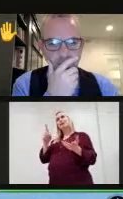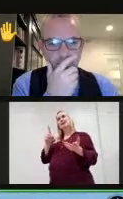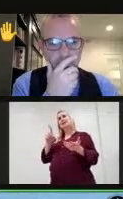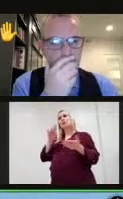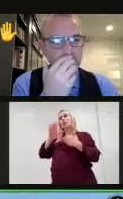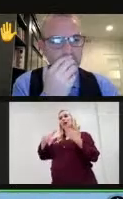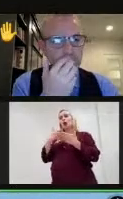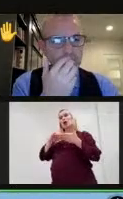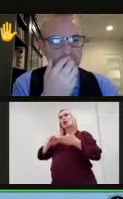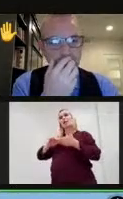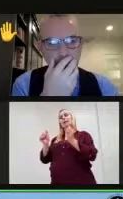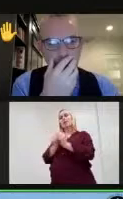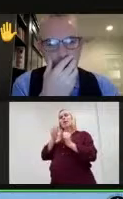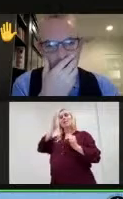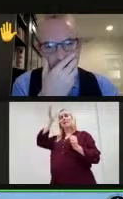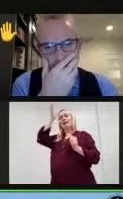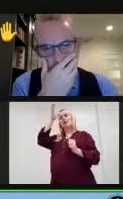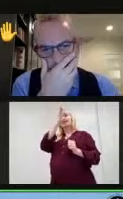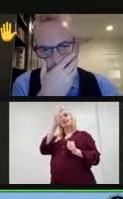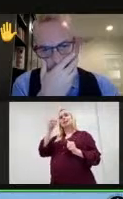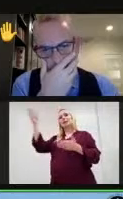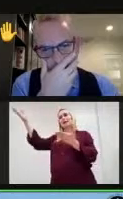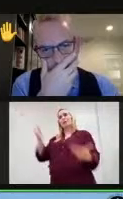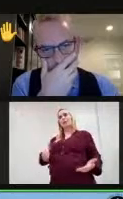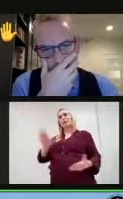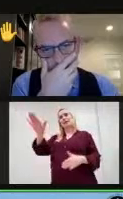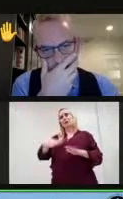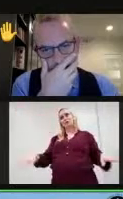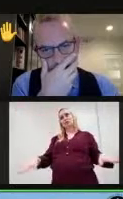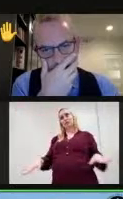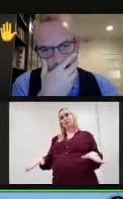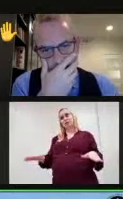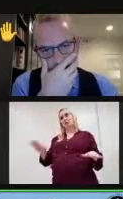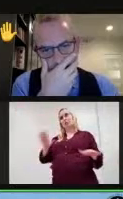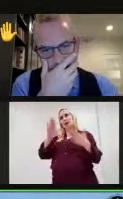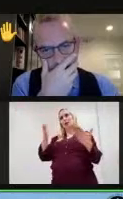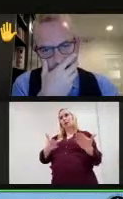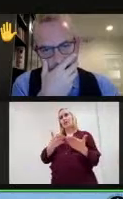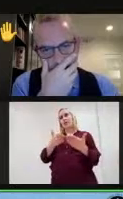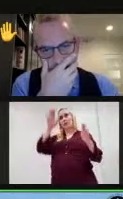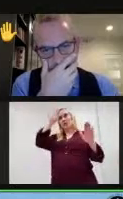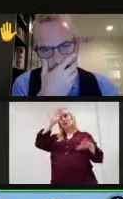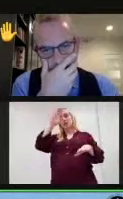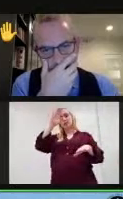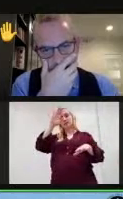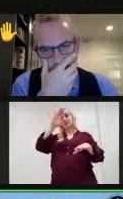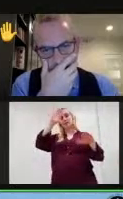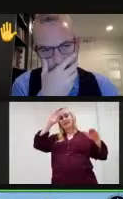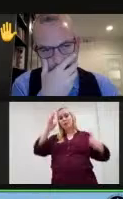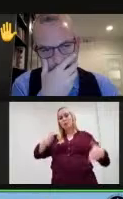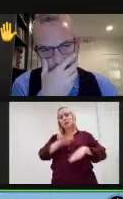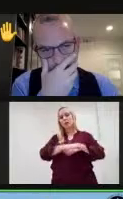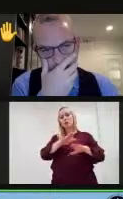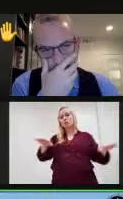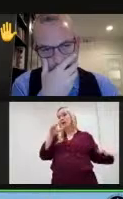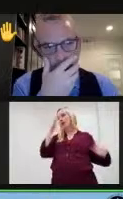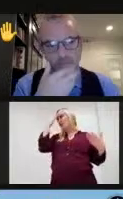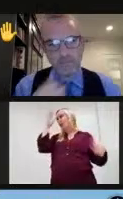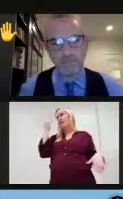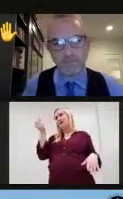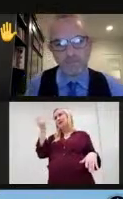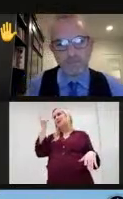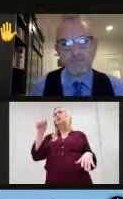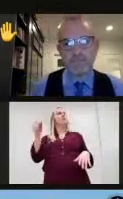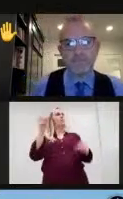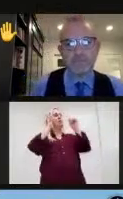with the parents and they bring their little children so that we all focus on the children. I don't know if that makes sense. Yeah.